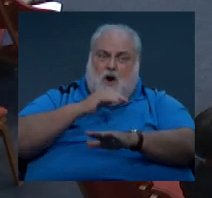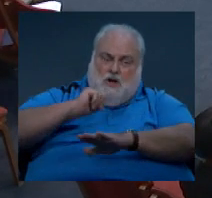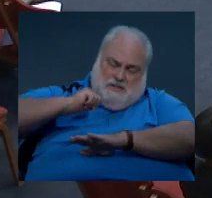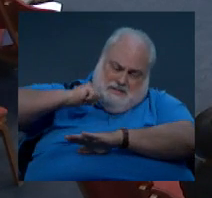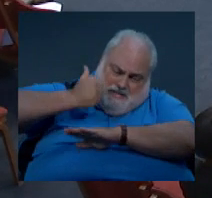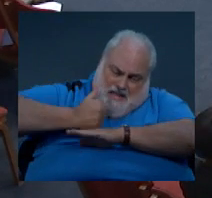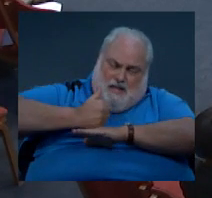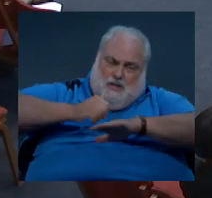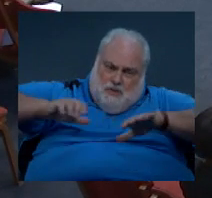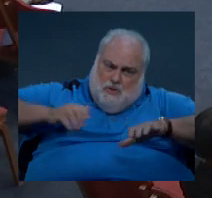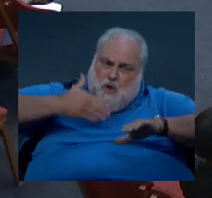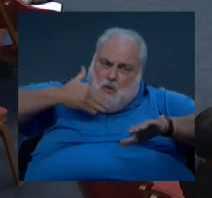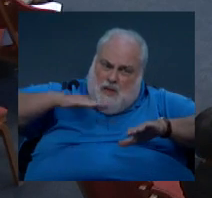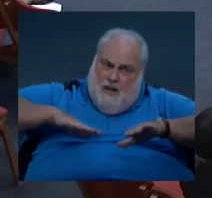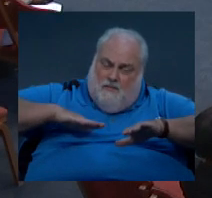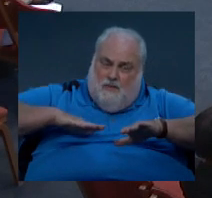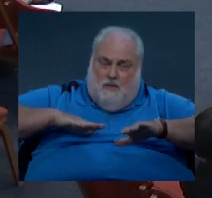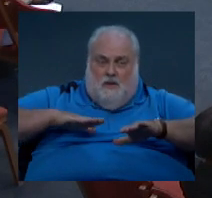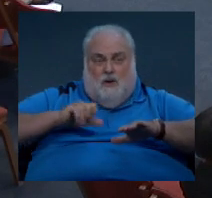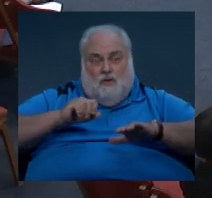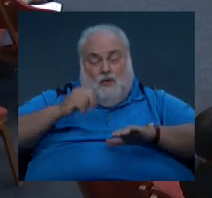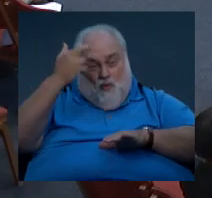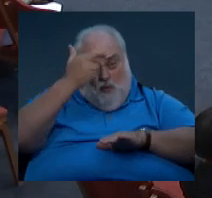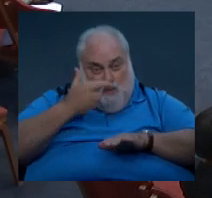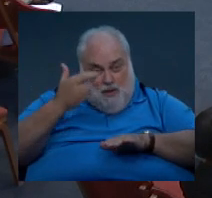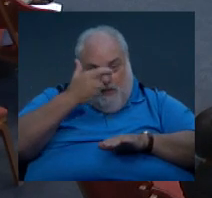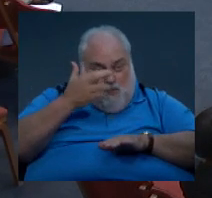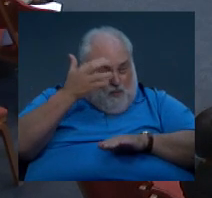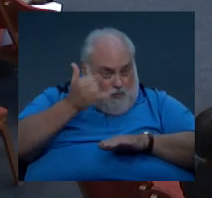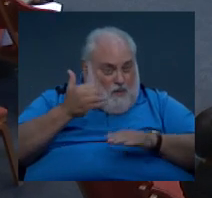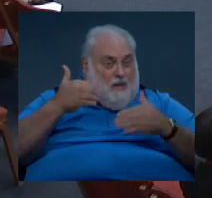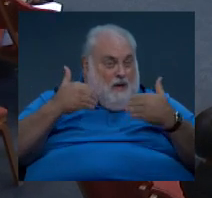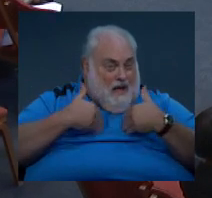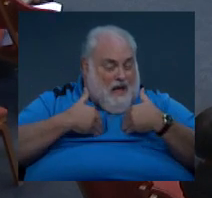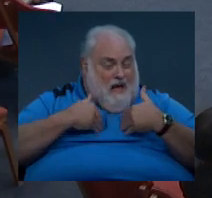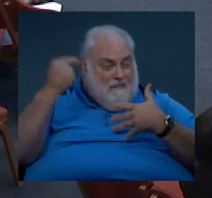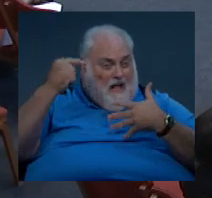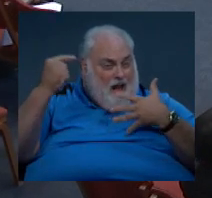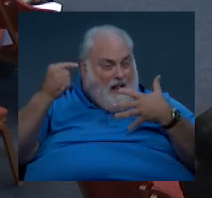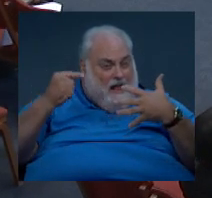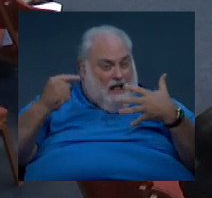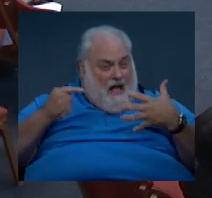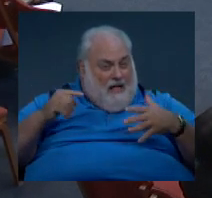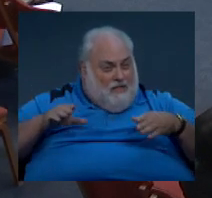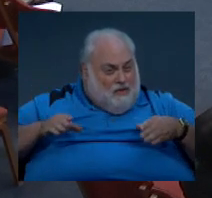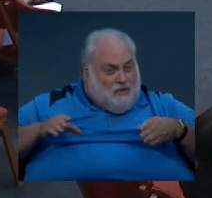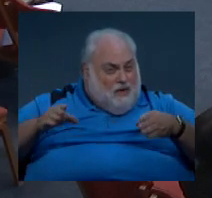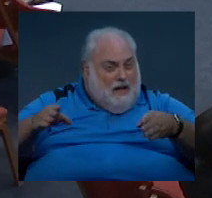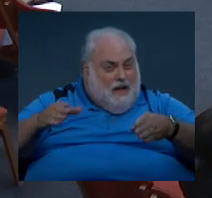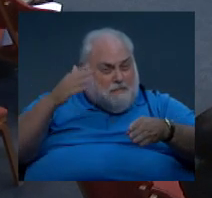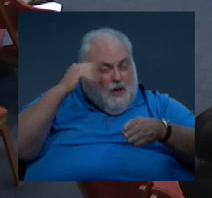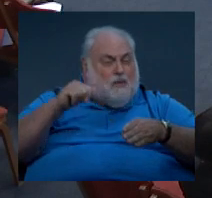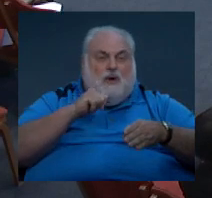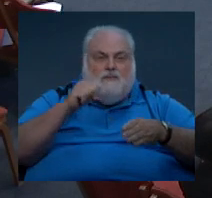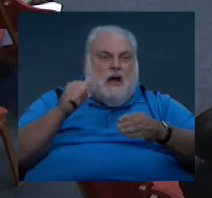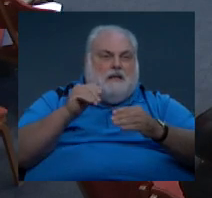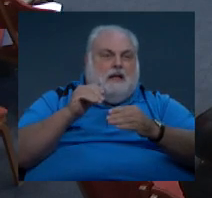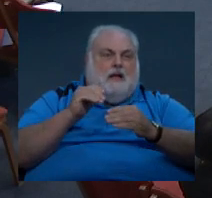in them to do evil. In other words, the reason why we have all of this stuff in the street is slow